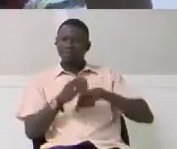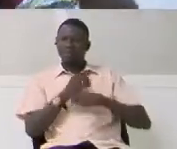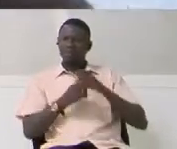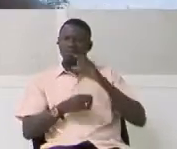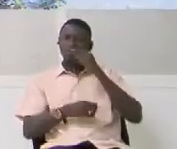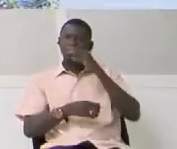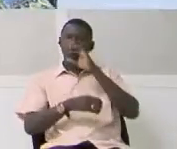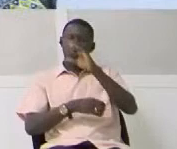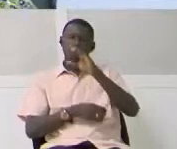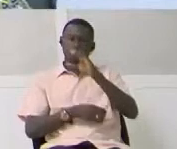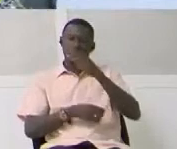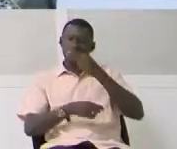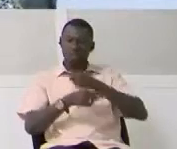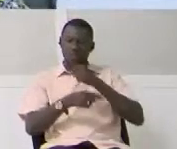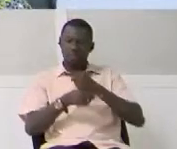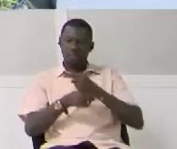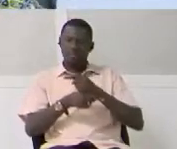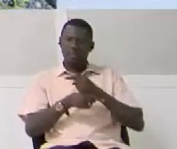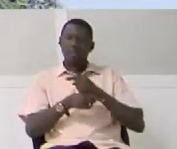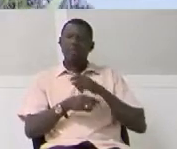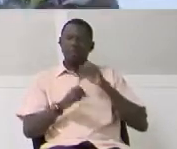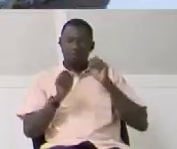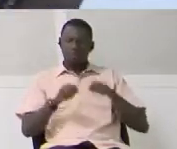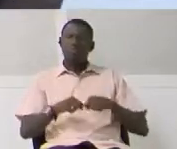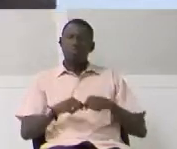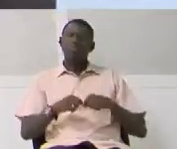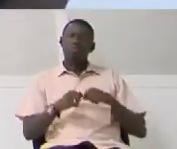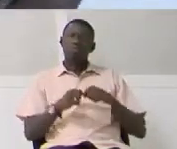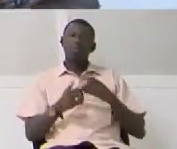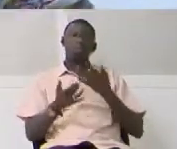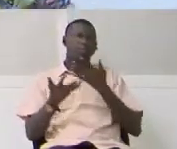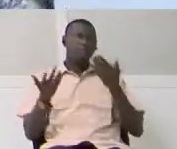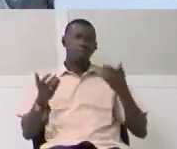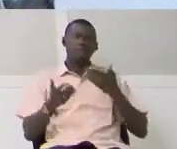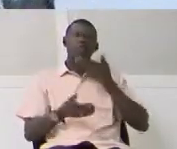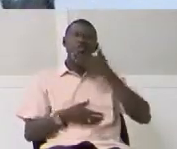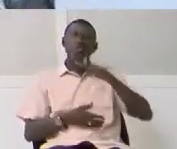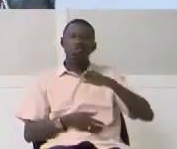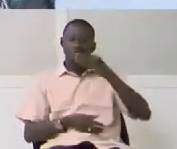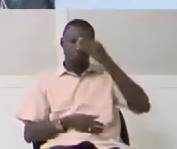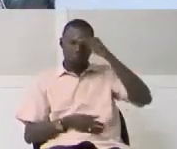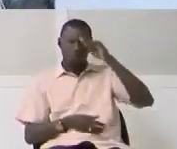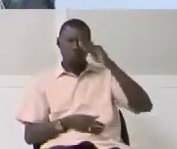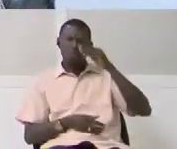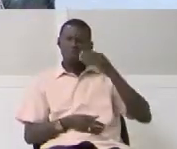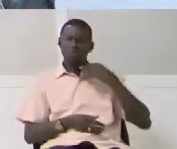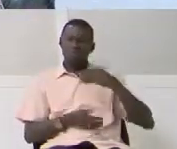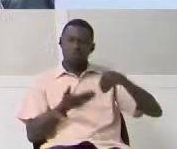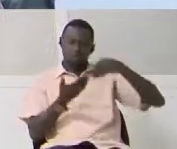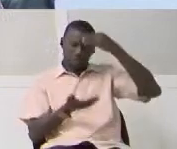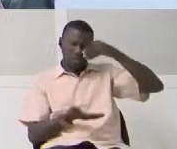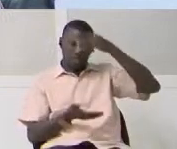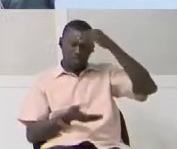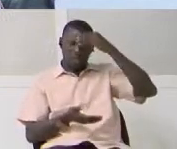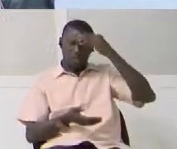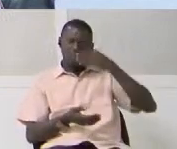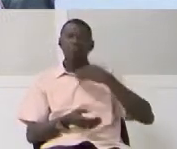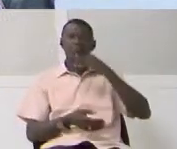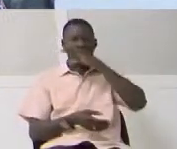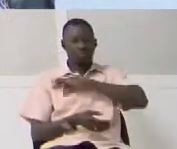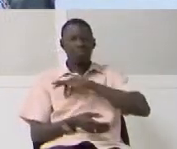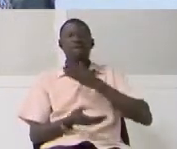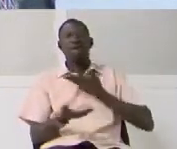pour mu munal sen bopapa. If I should bring this to my country, it will be able to help the youth to learn a trade and be able to benefit